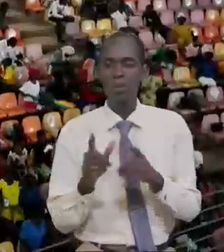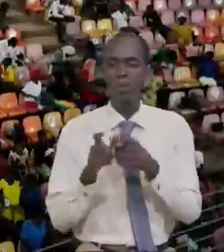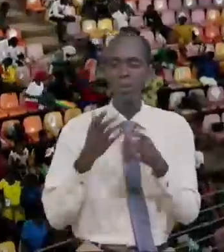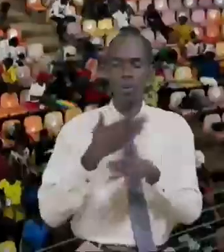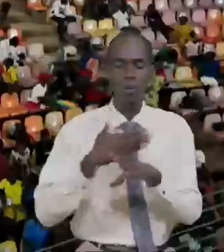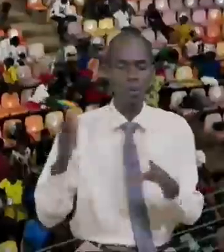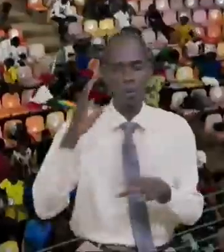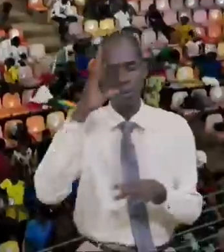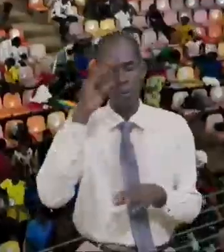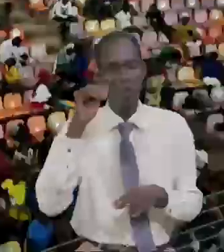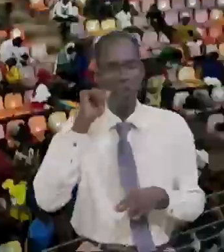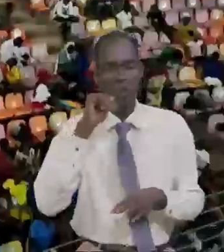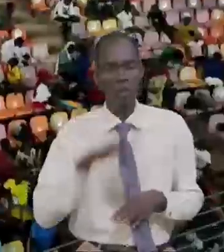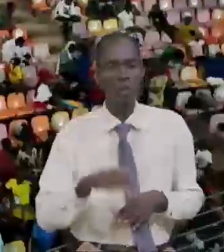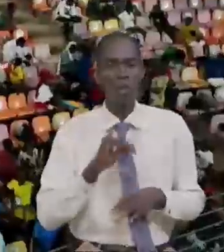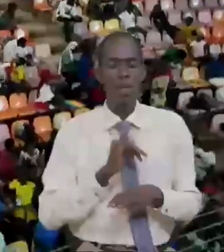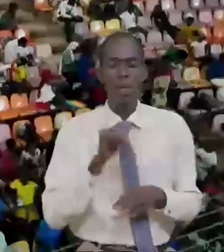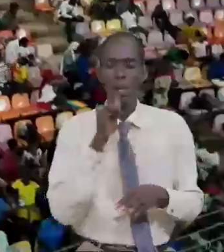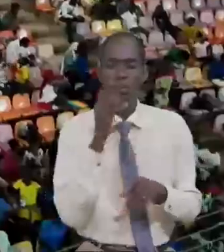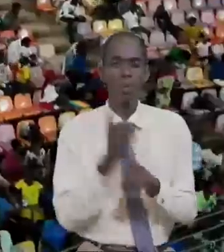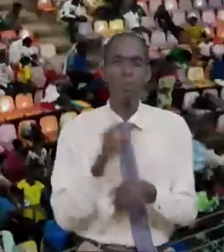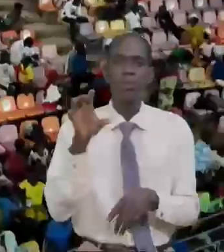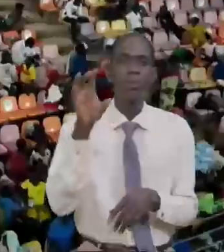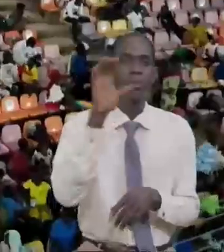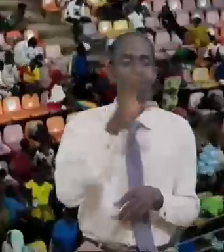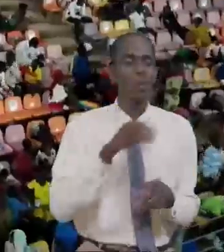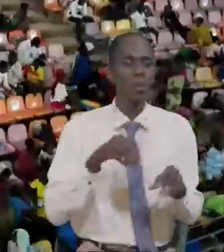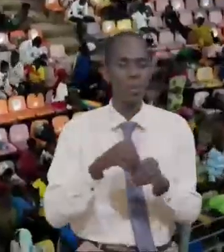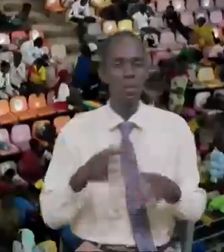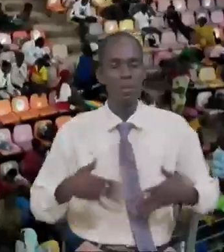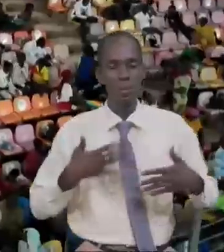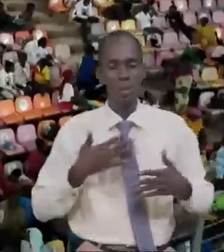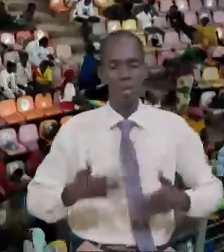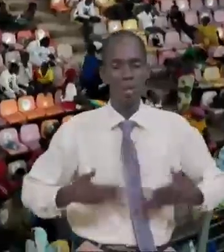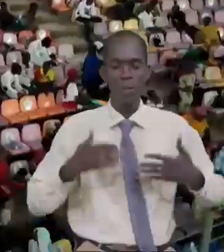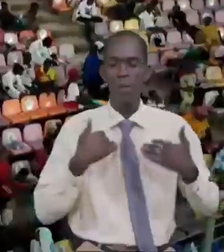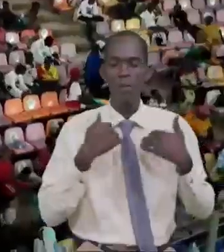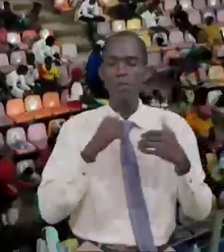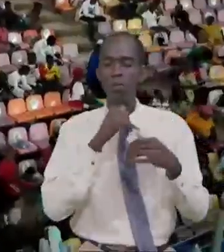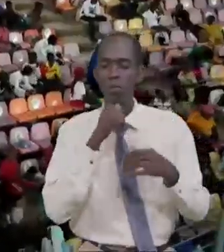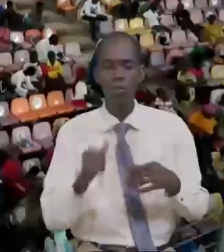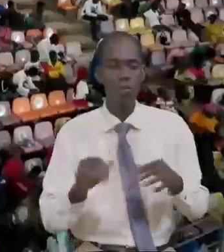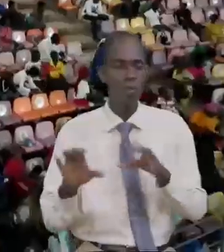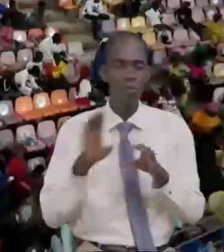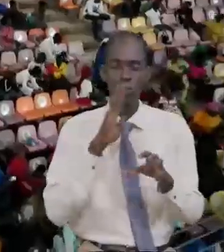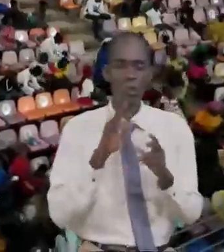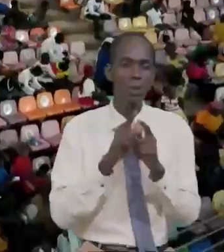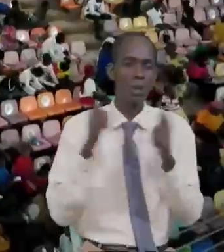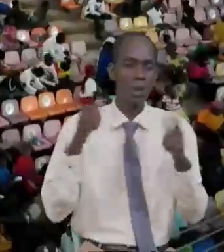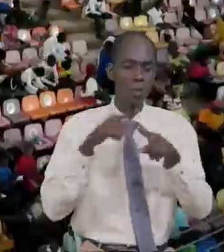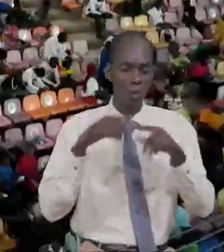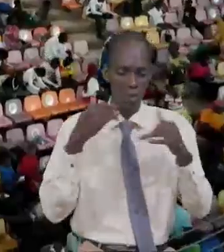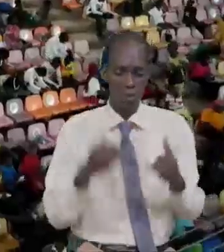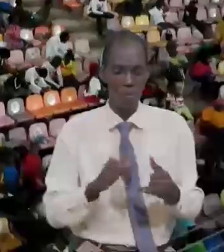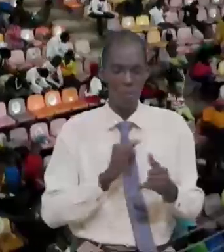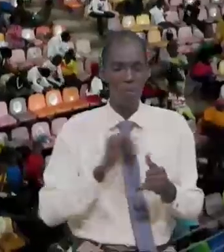now I'm going to start with you. Lord, I believe. Lord, I believe. Where are you? And you raise up your hand. If you're raising up your